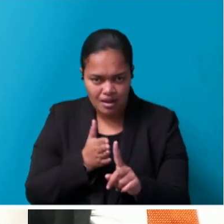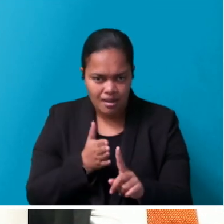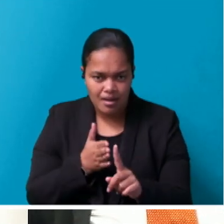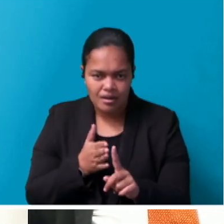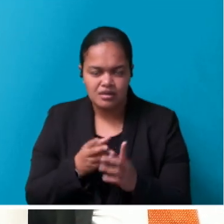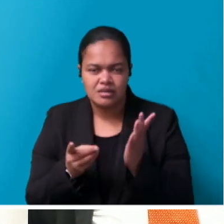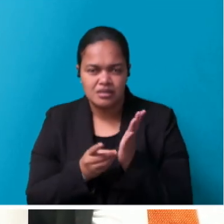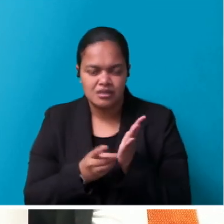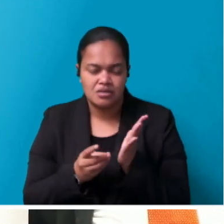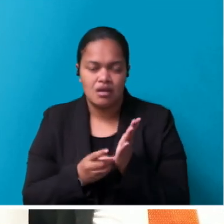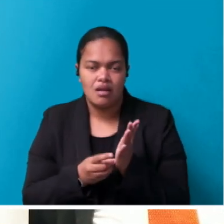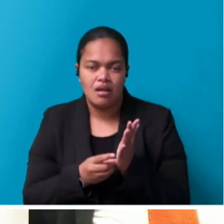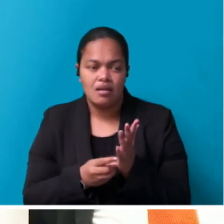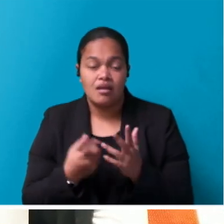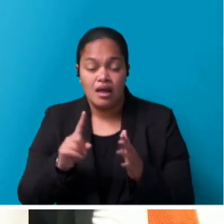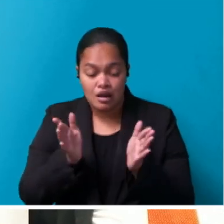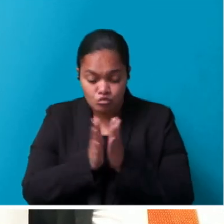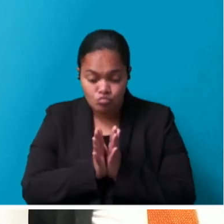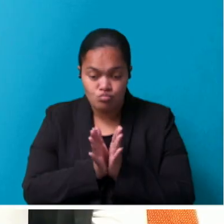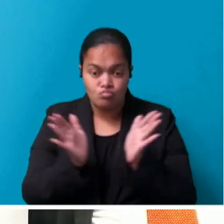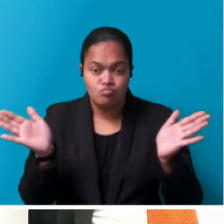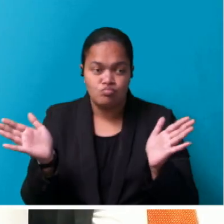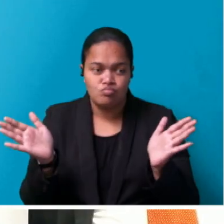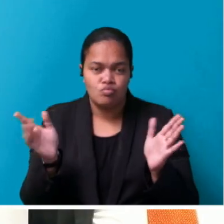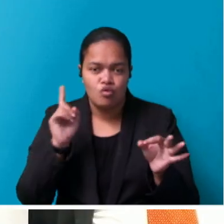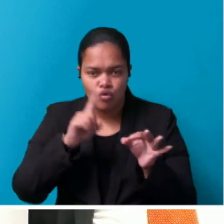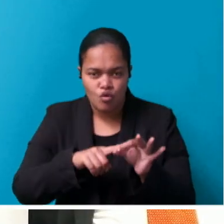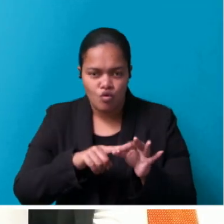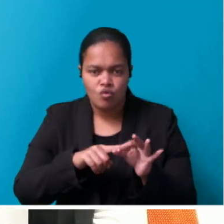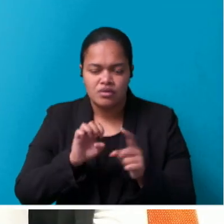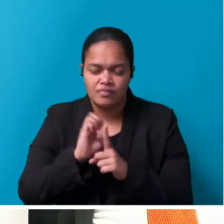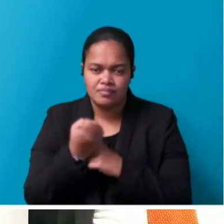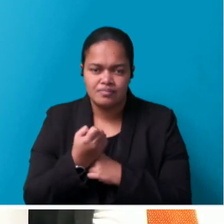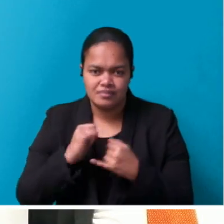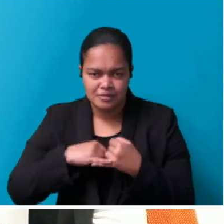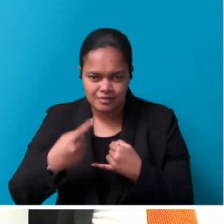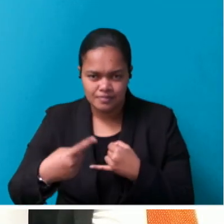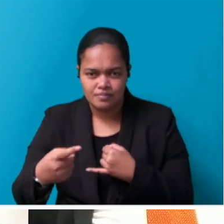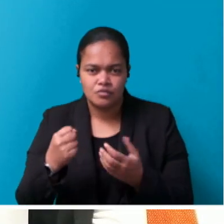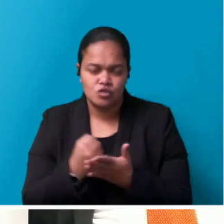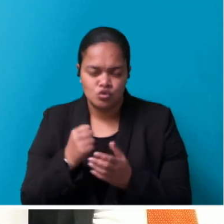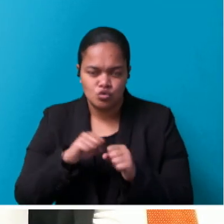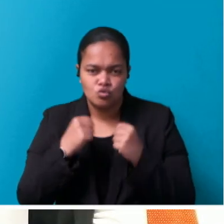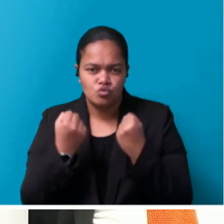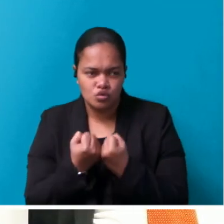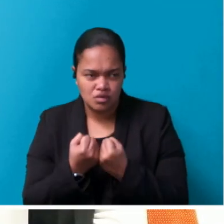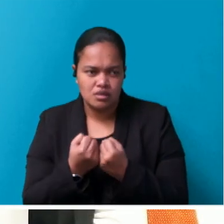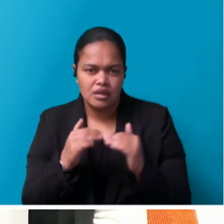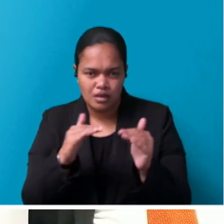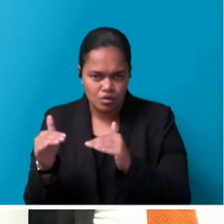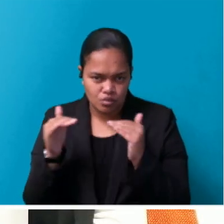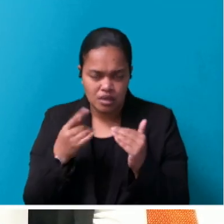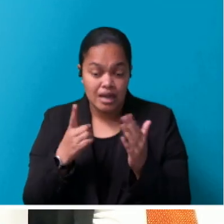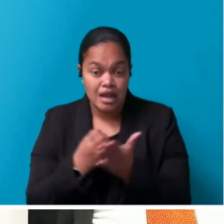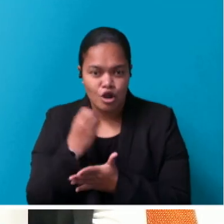efforts and our broader goals of environmental sustainability, social equity, economic resilience. In